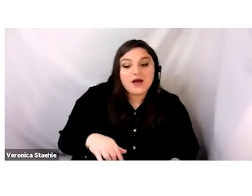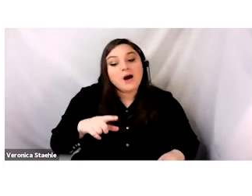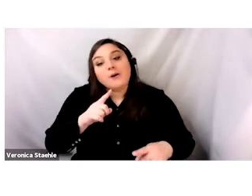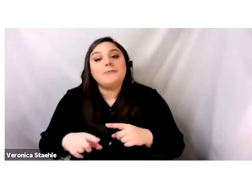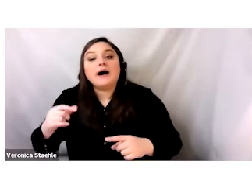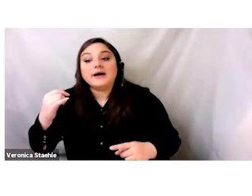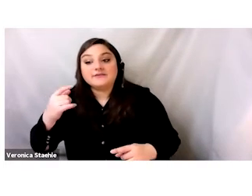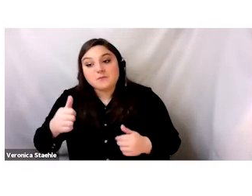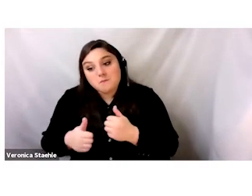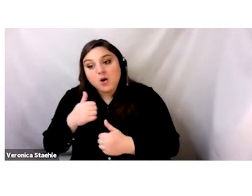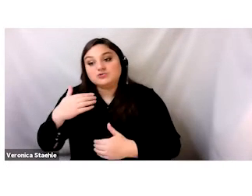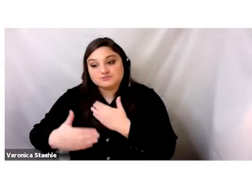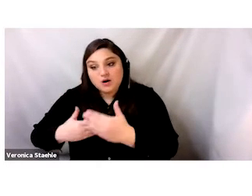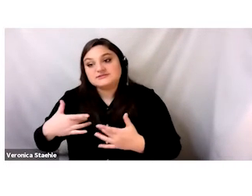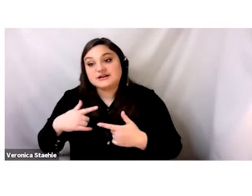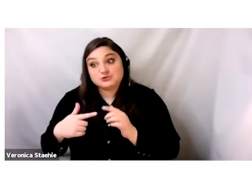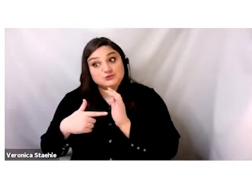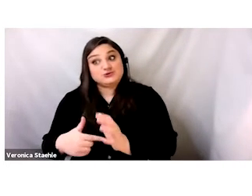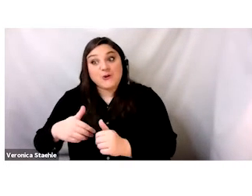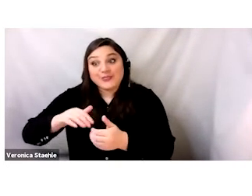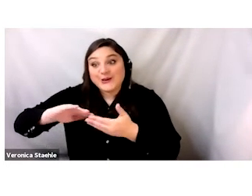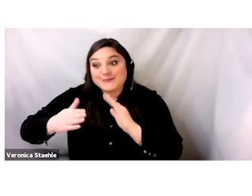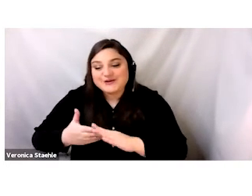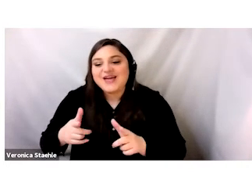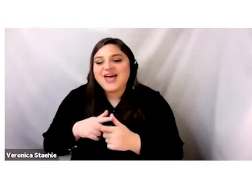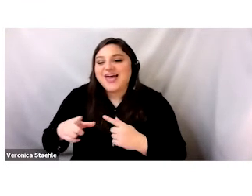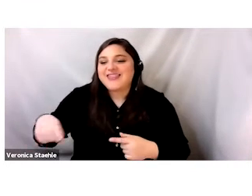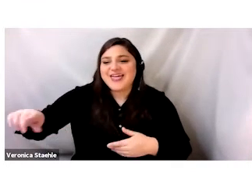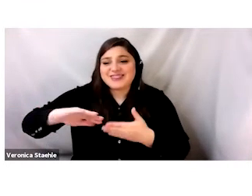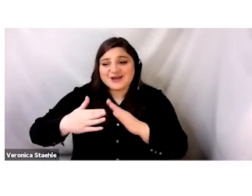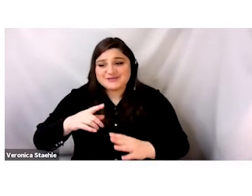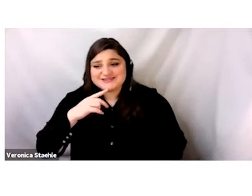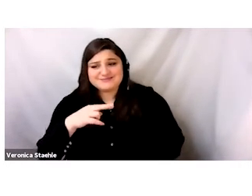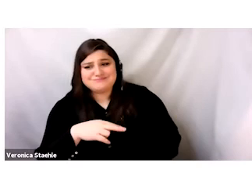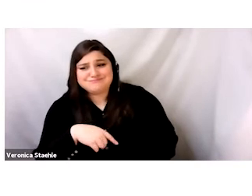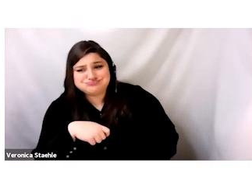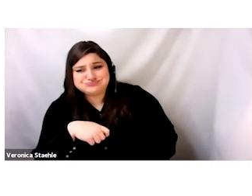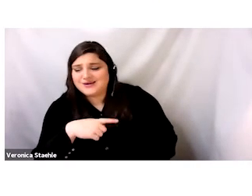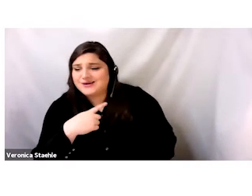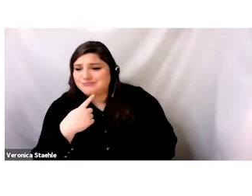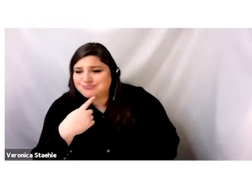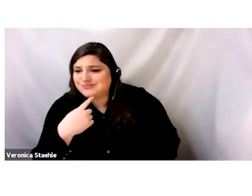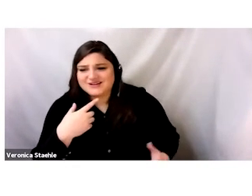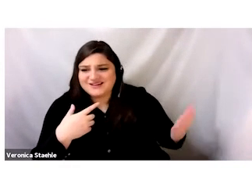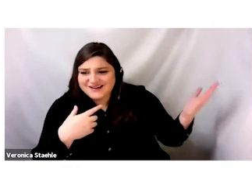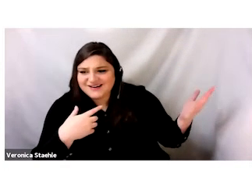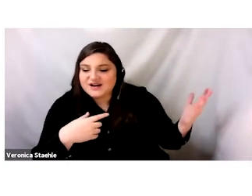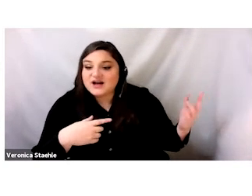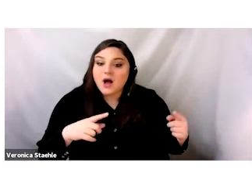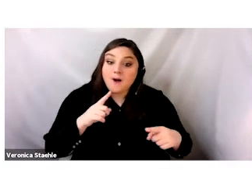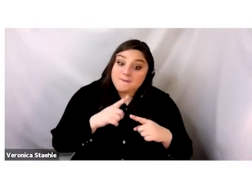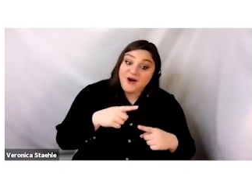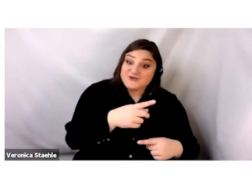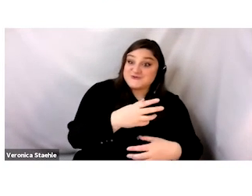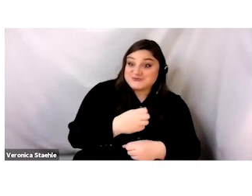of most process, presenting in the community, and then they say, that's cute, and you just received all these millions of dollars so that